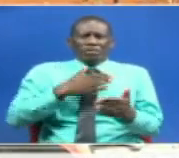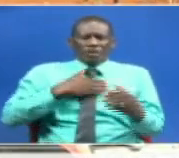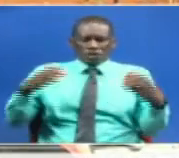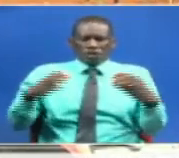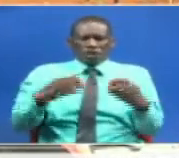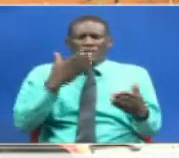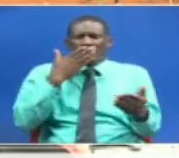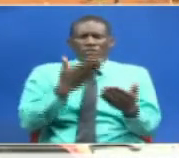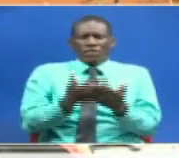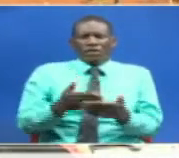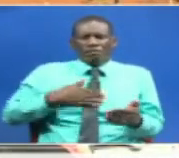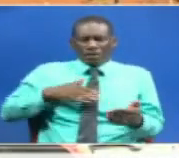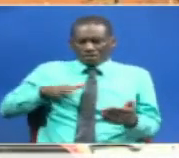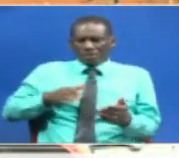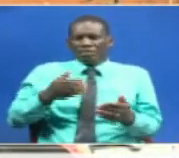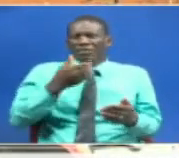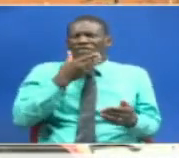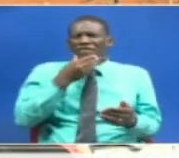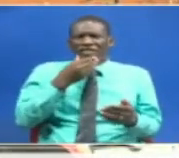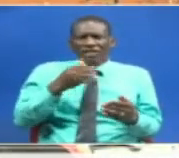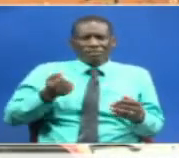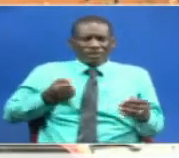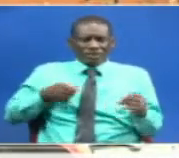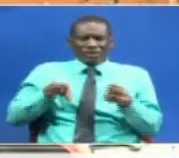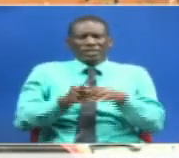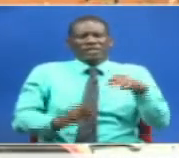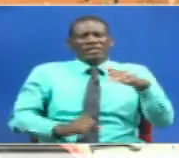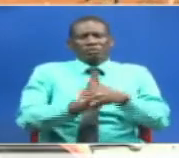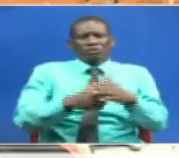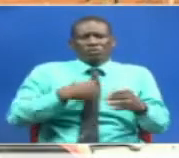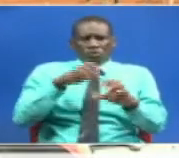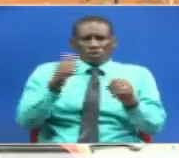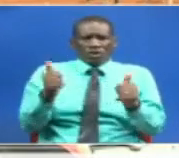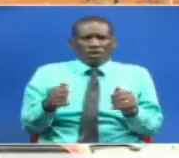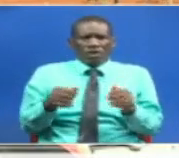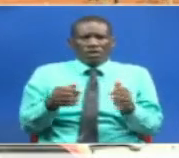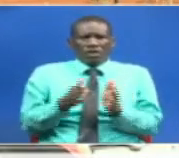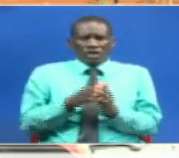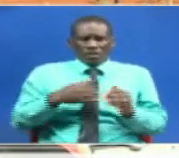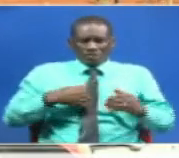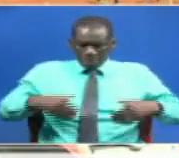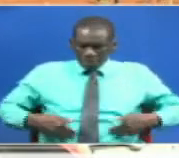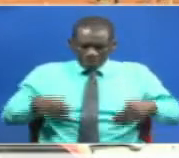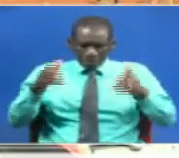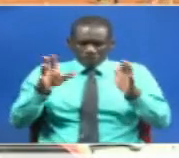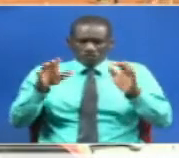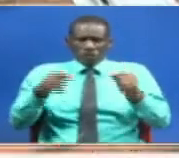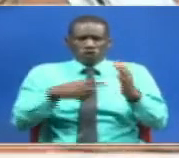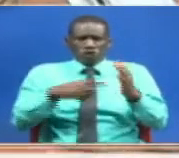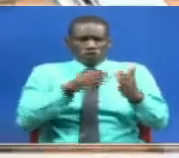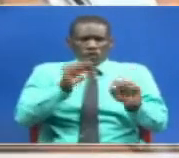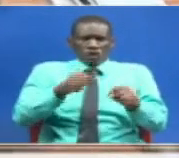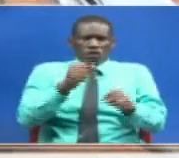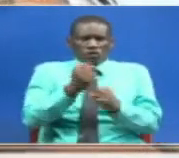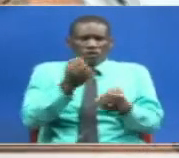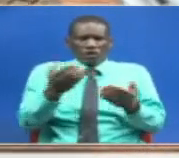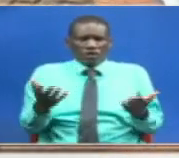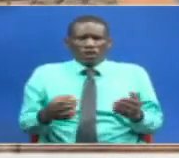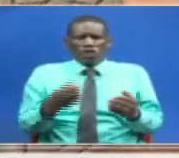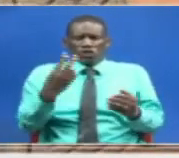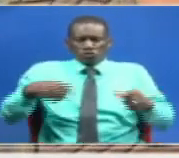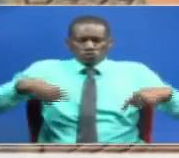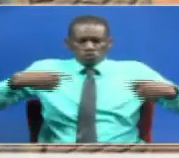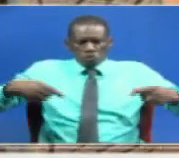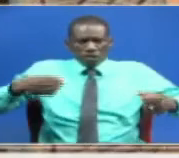mom, my dad, my sister for their support. And yeah, being this young just shows that you can do anything. In the two-wheel drive